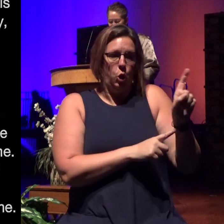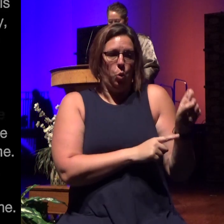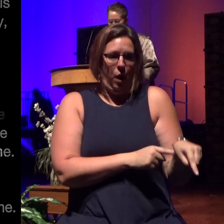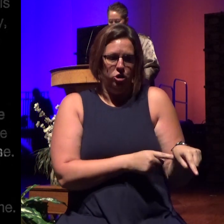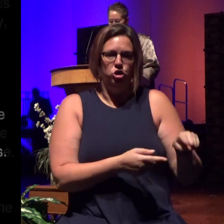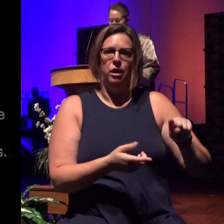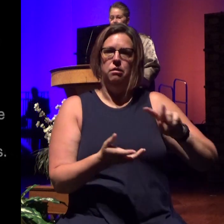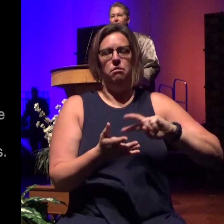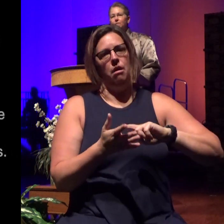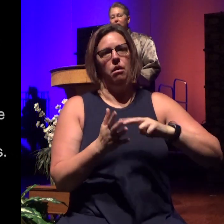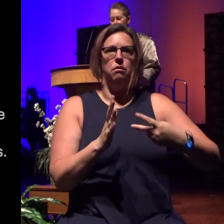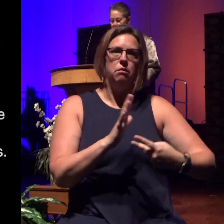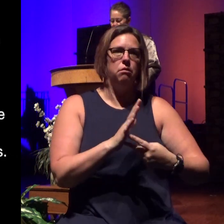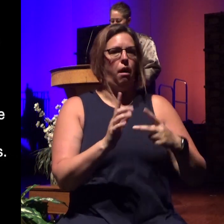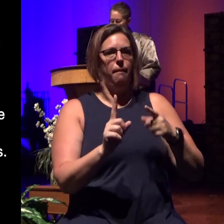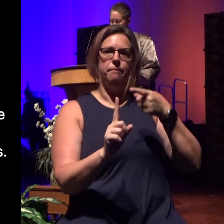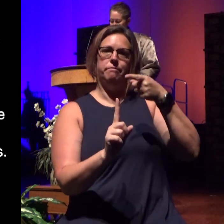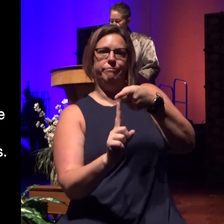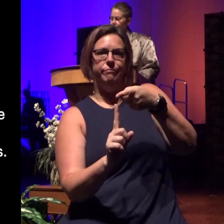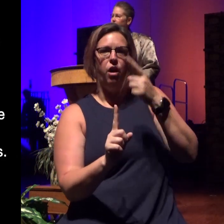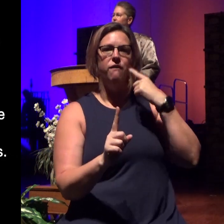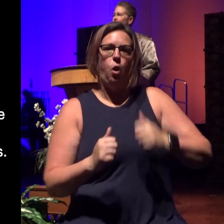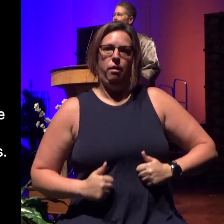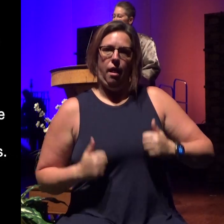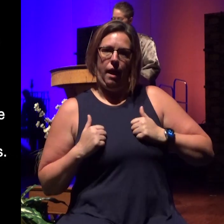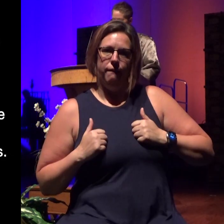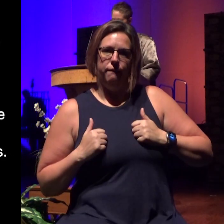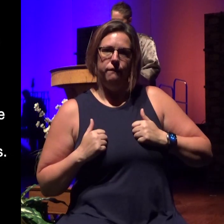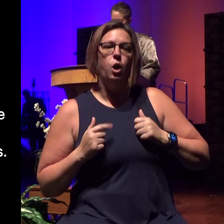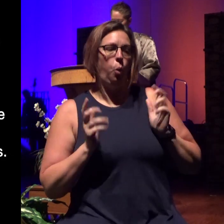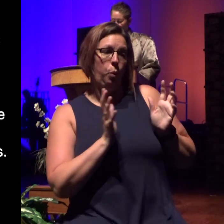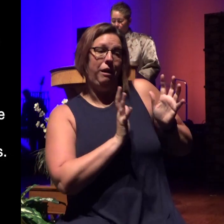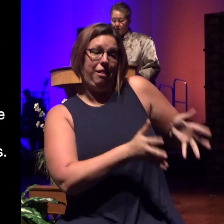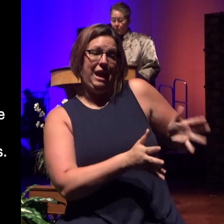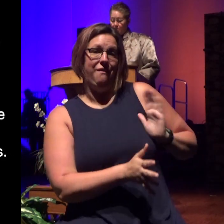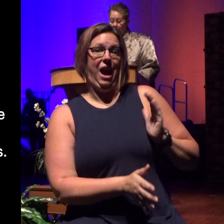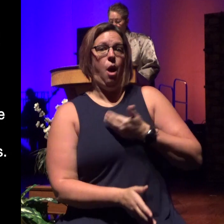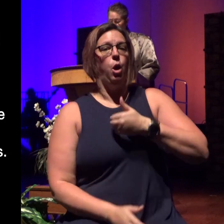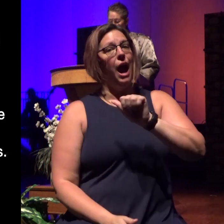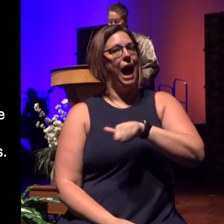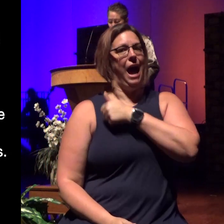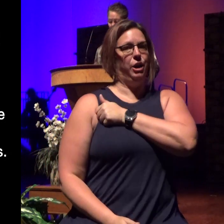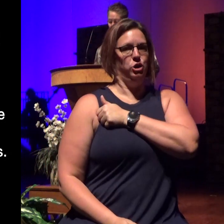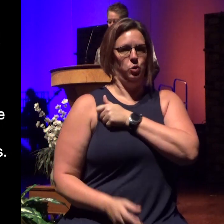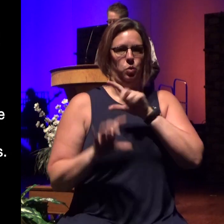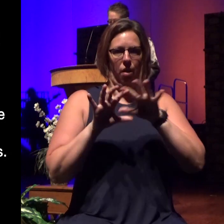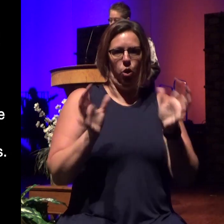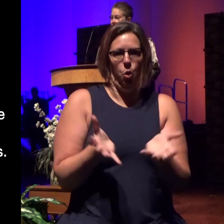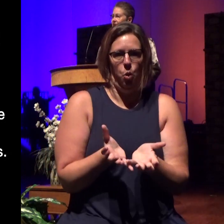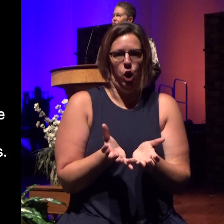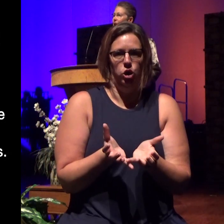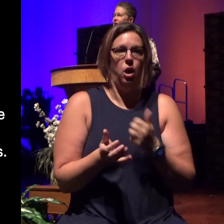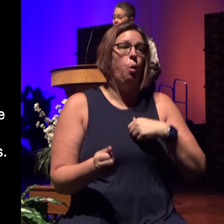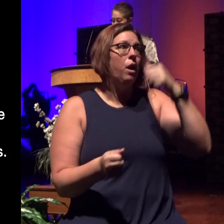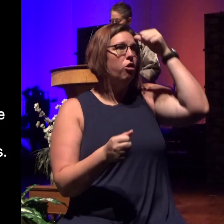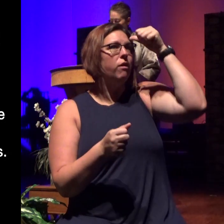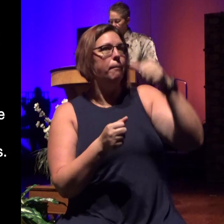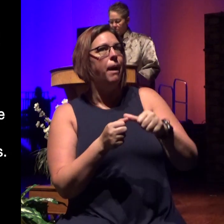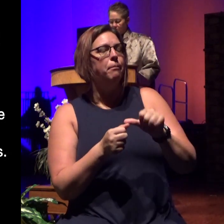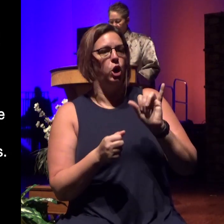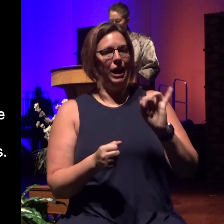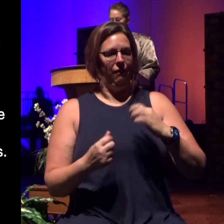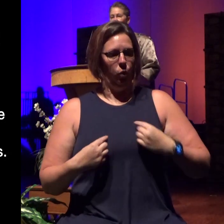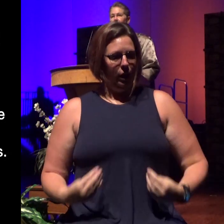lifetime. We leave behind our attitude towards the world. We are remembered for whether or not we inspired